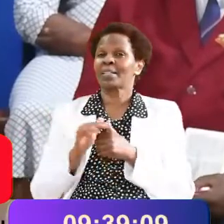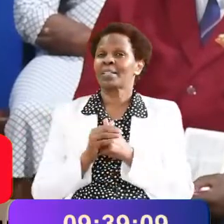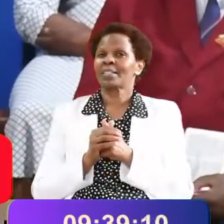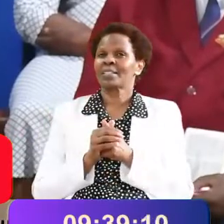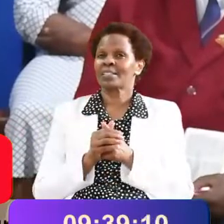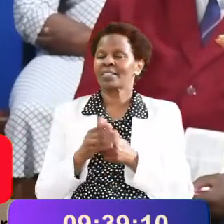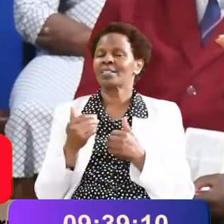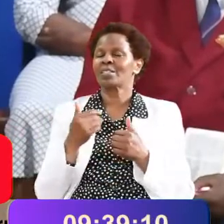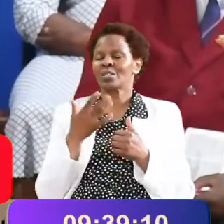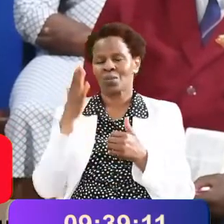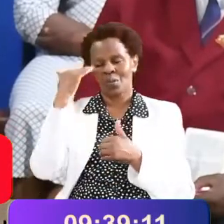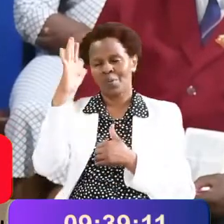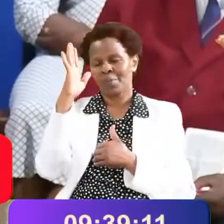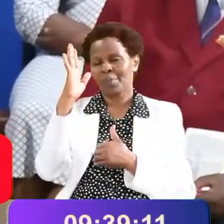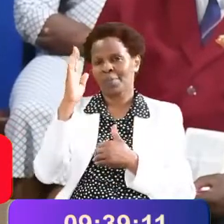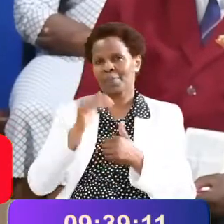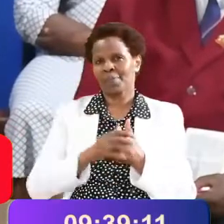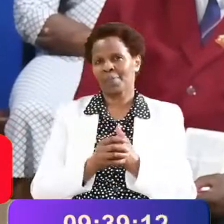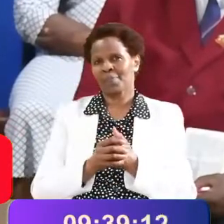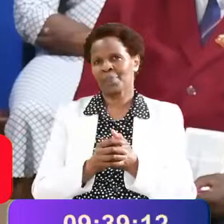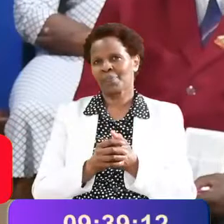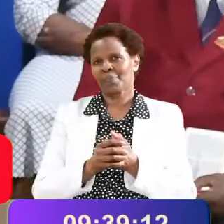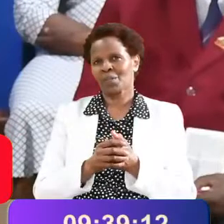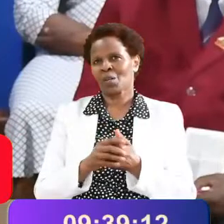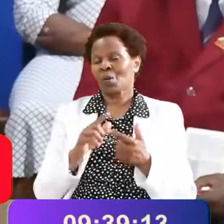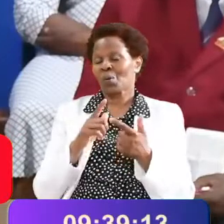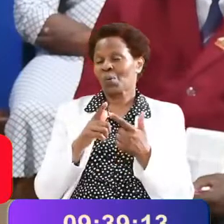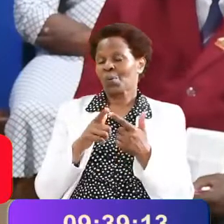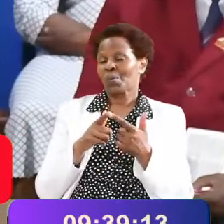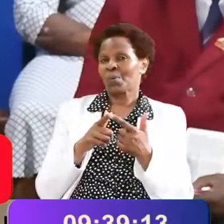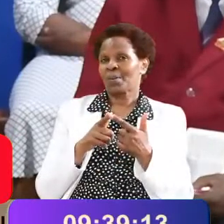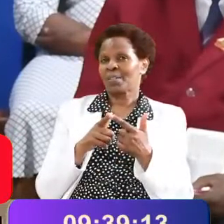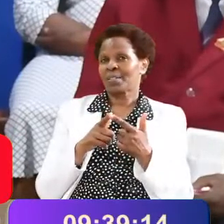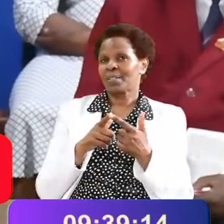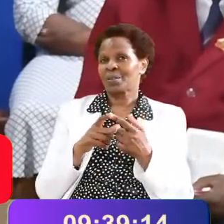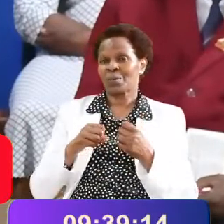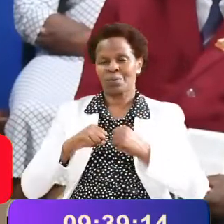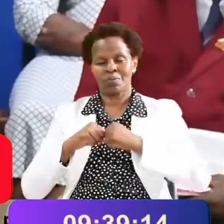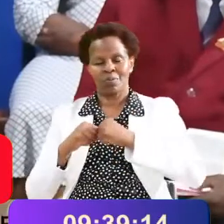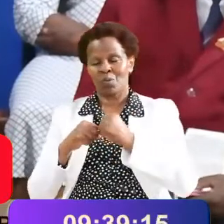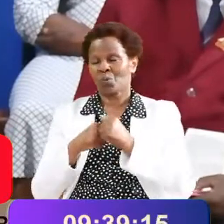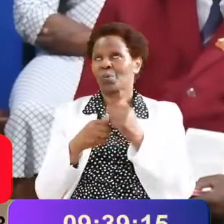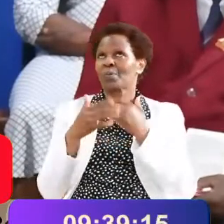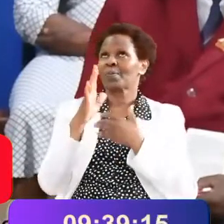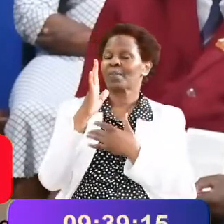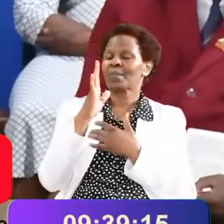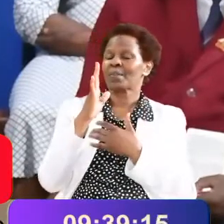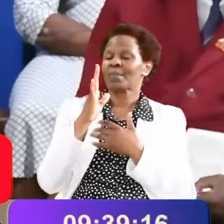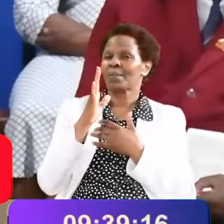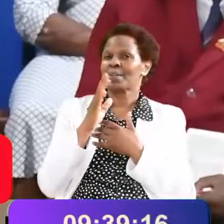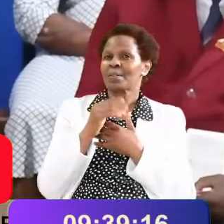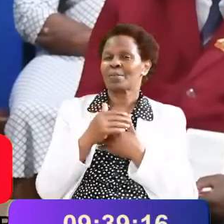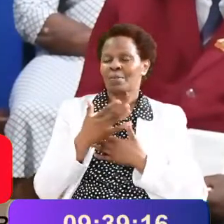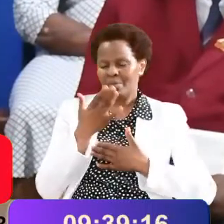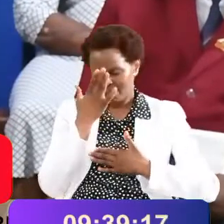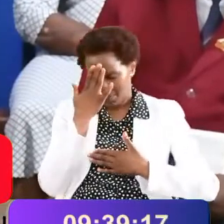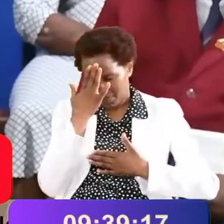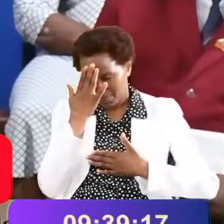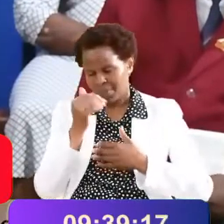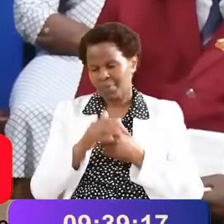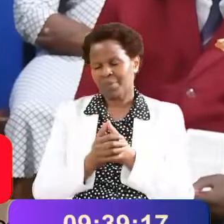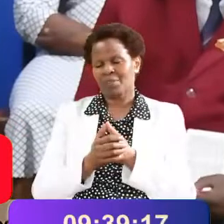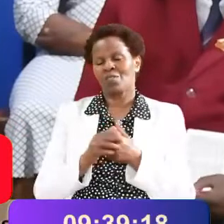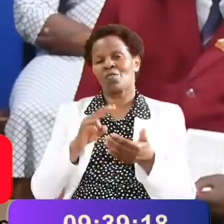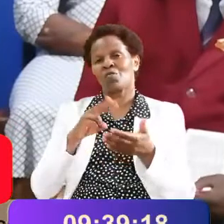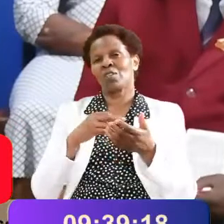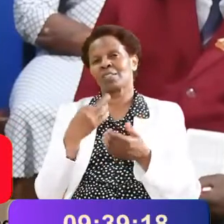God when he was wrestling God, now he is humbled. And verse 3 is saying,